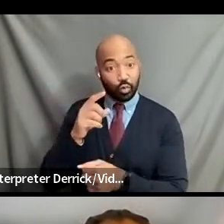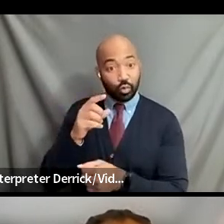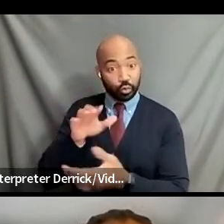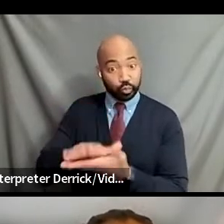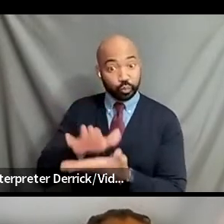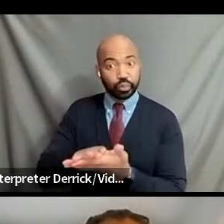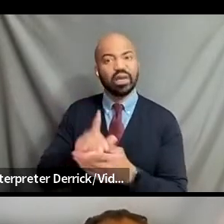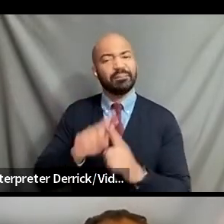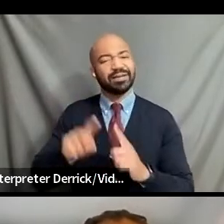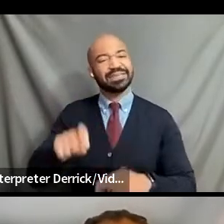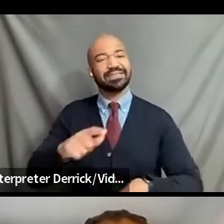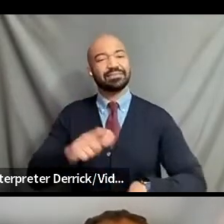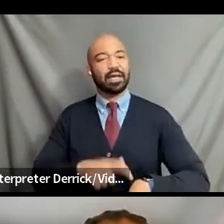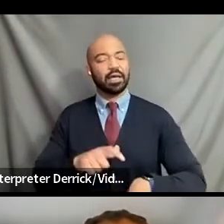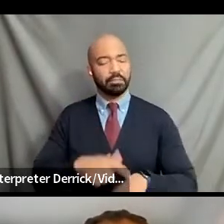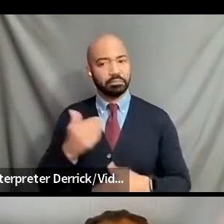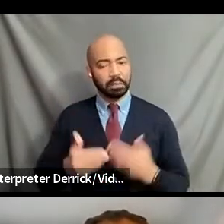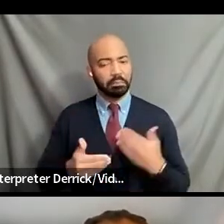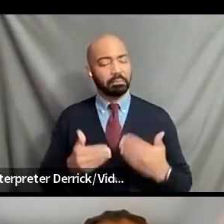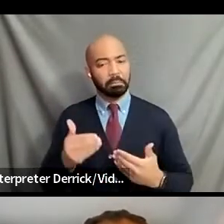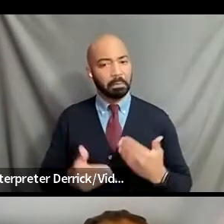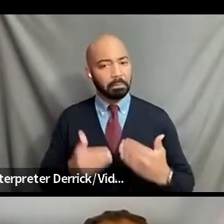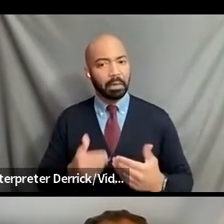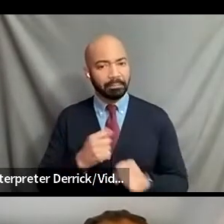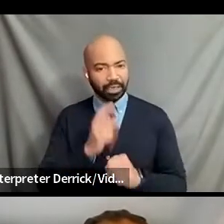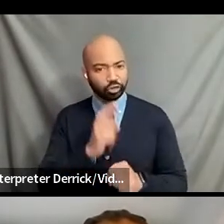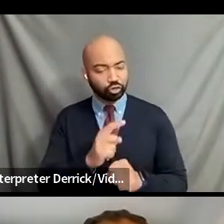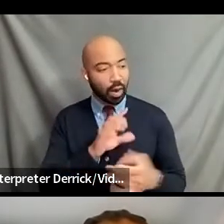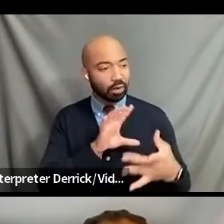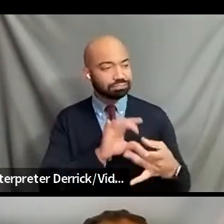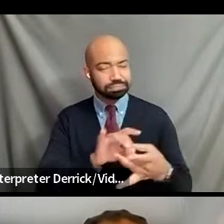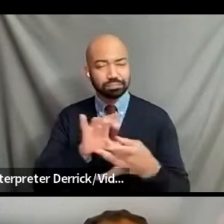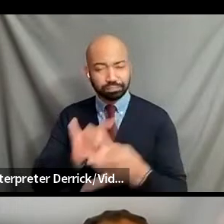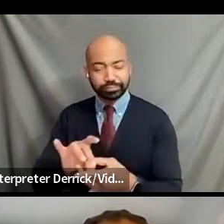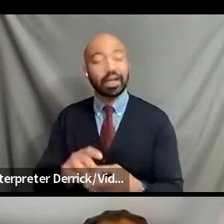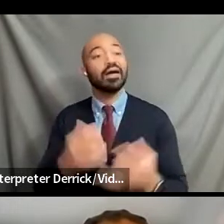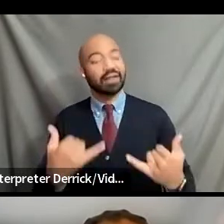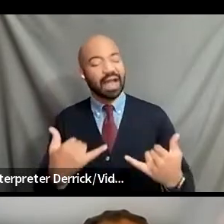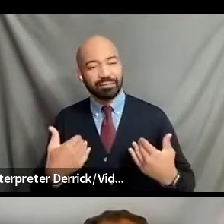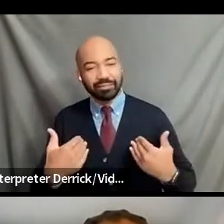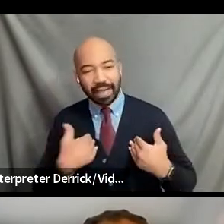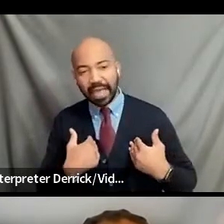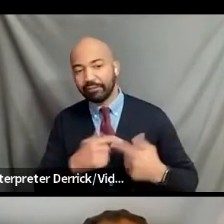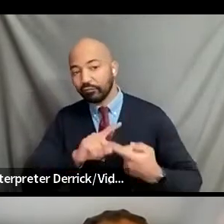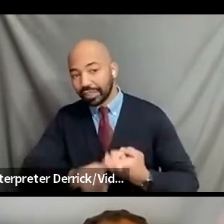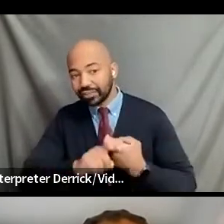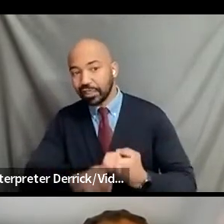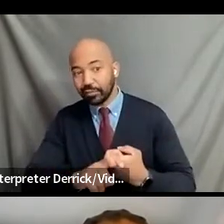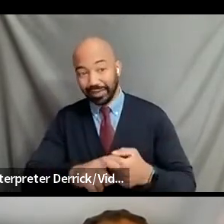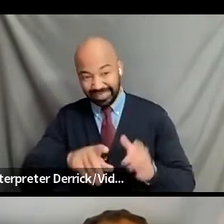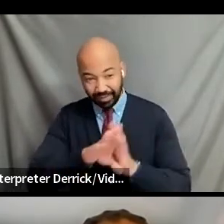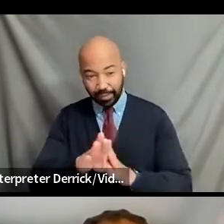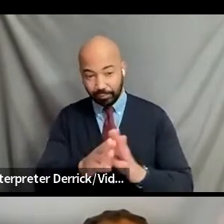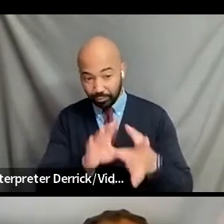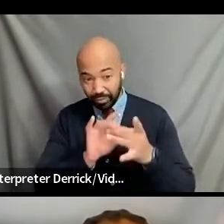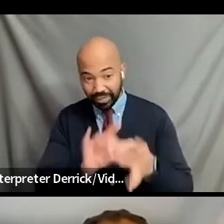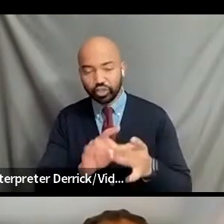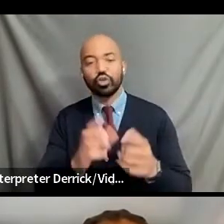of making sure you're developing and putting into those friendships and developing them into actual relationships that you want to